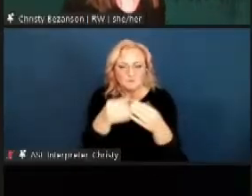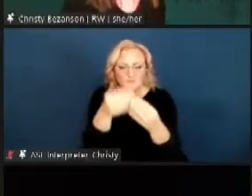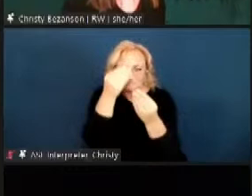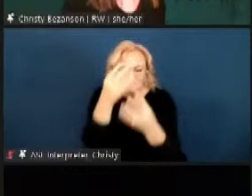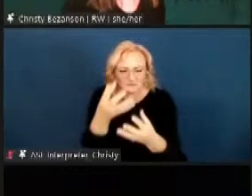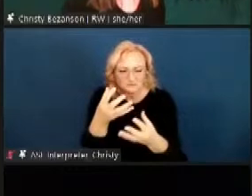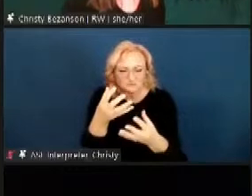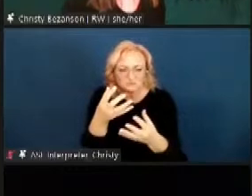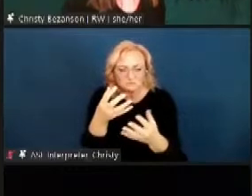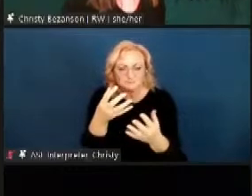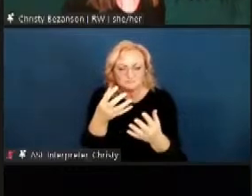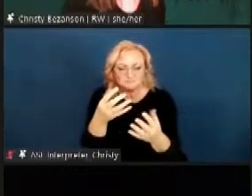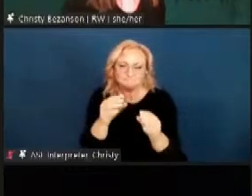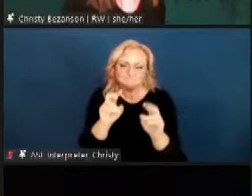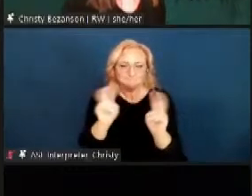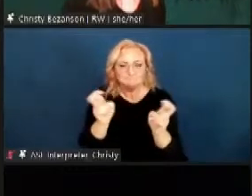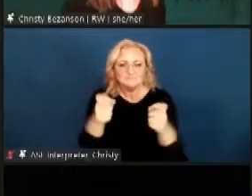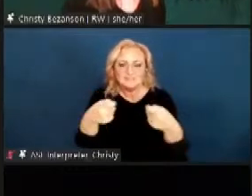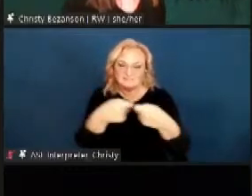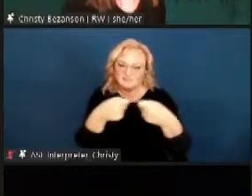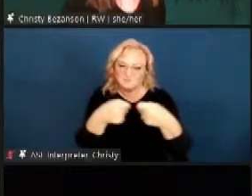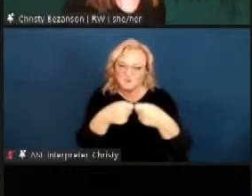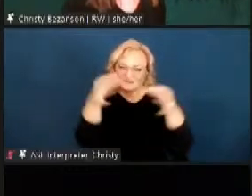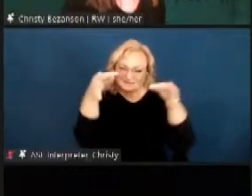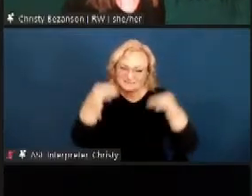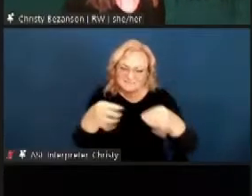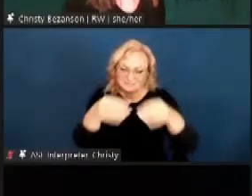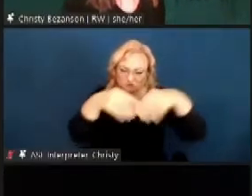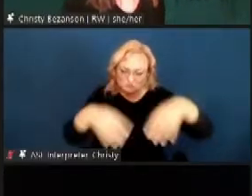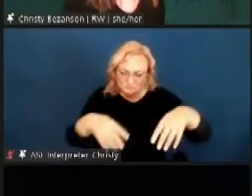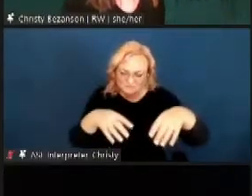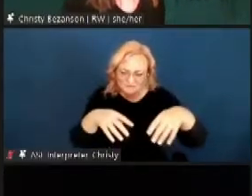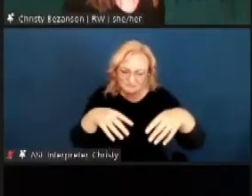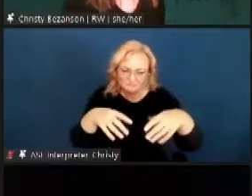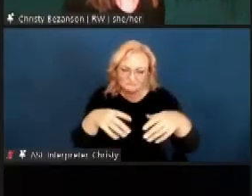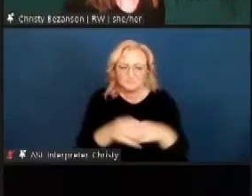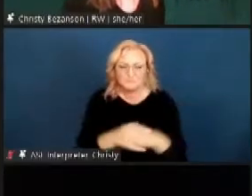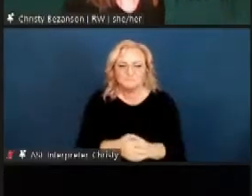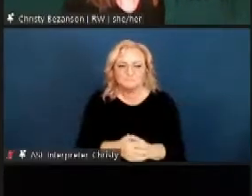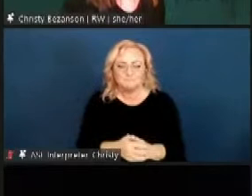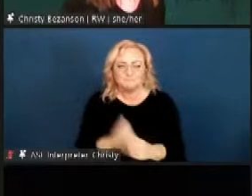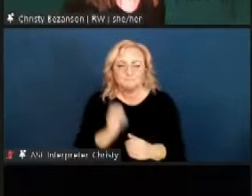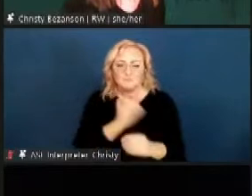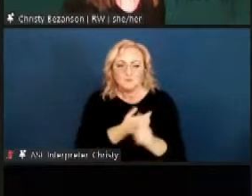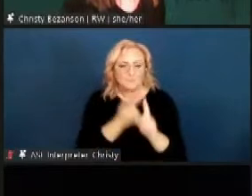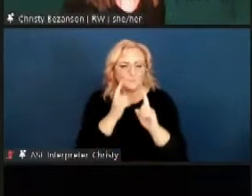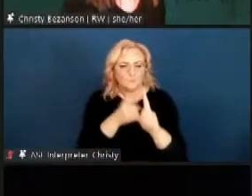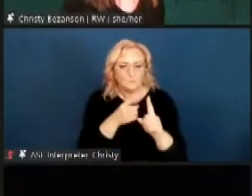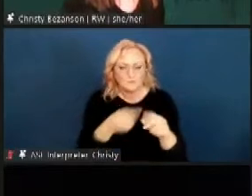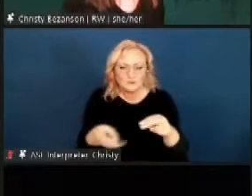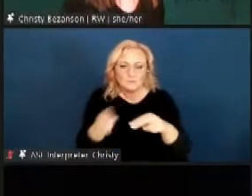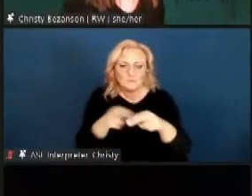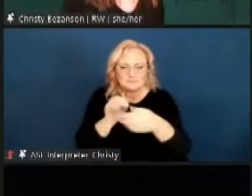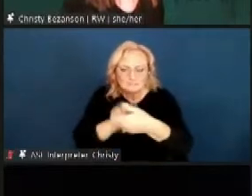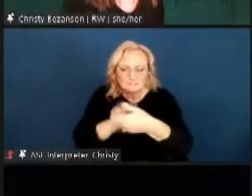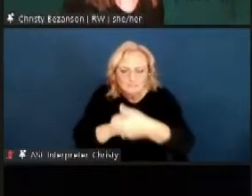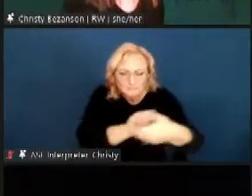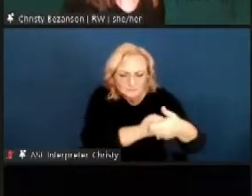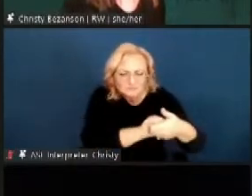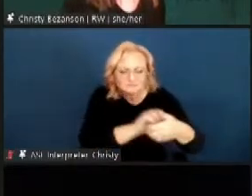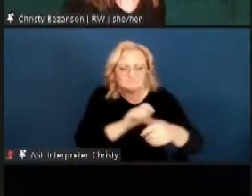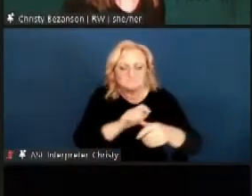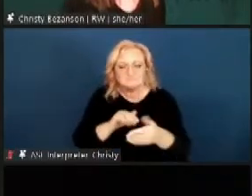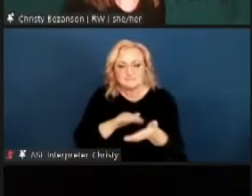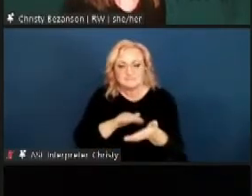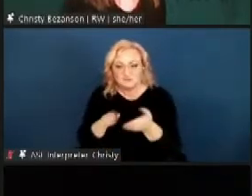this sort of electronic decision tree process. So our goal is to increase that collaboration between the discharge